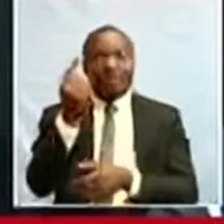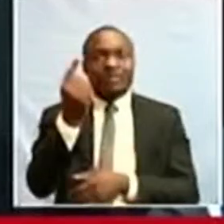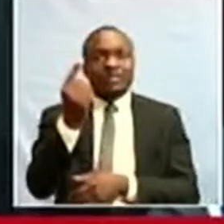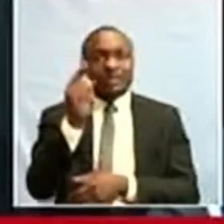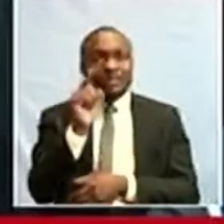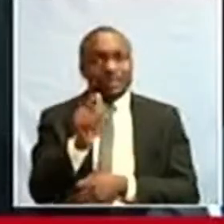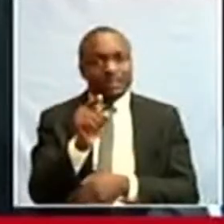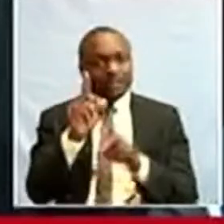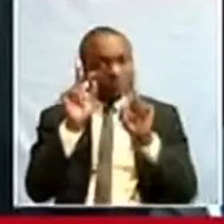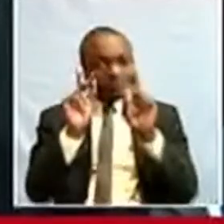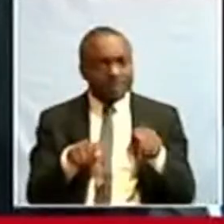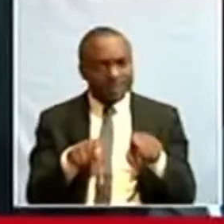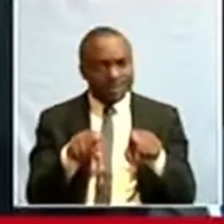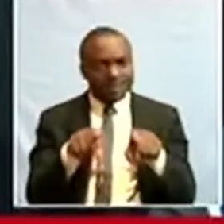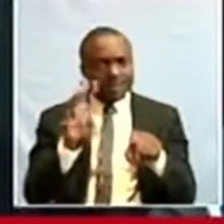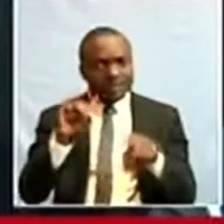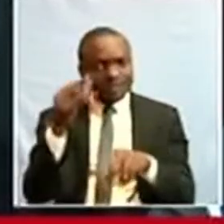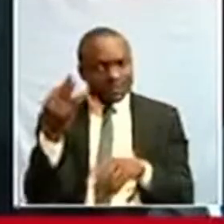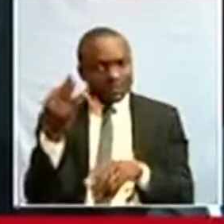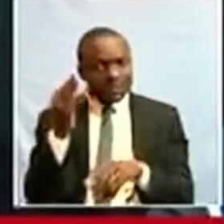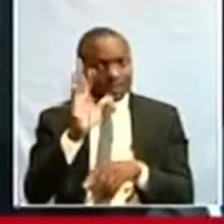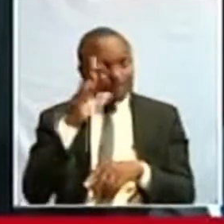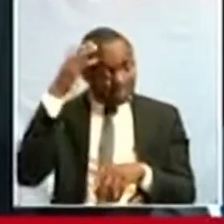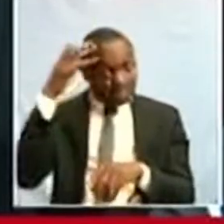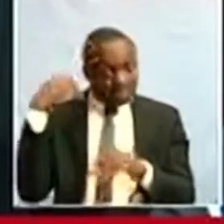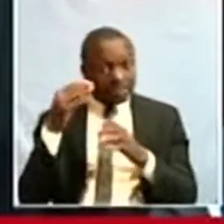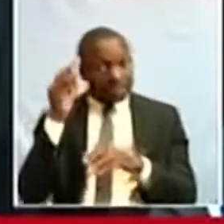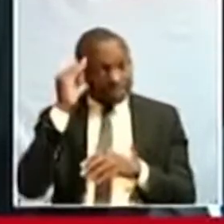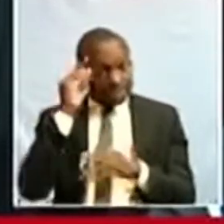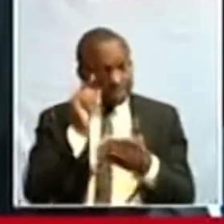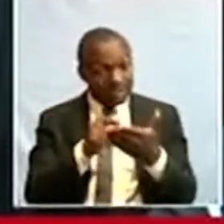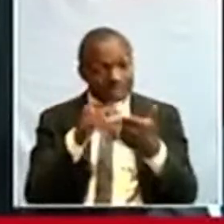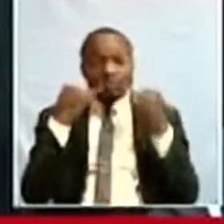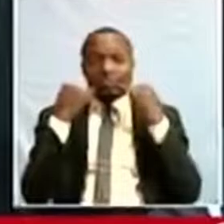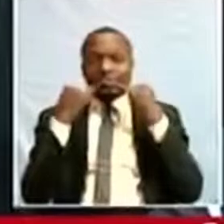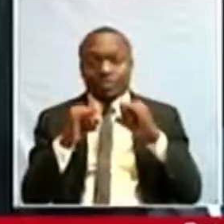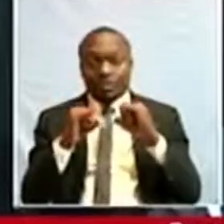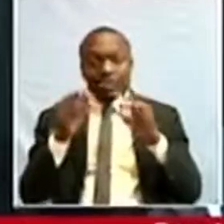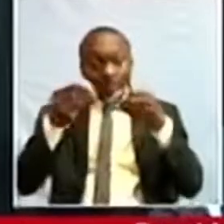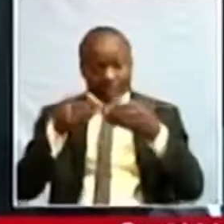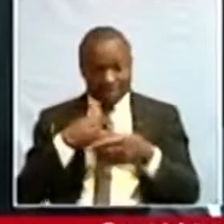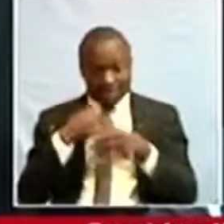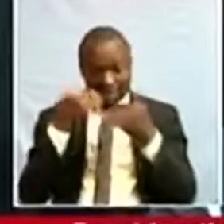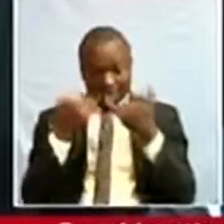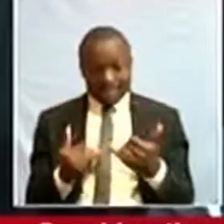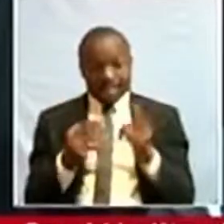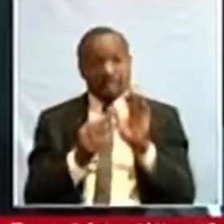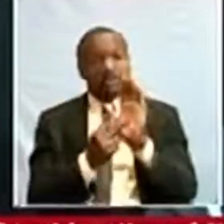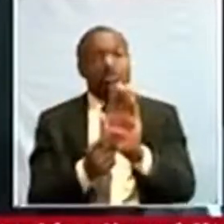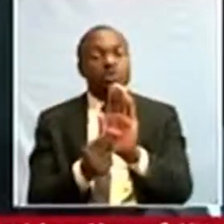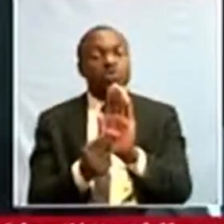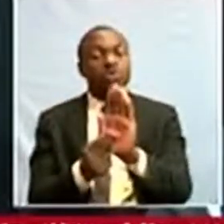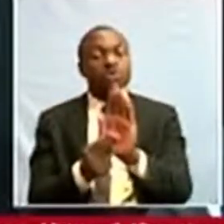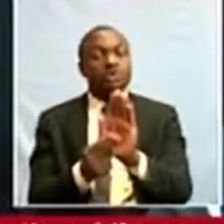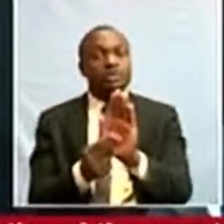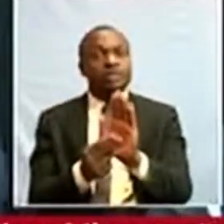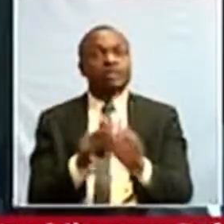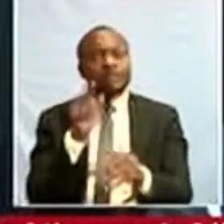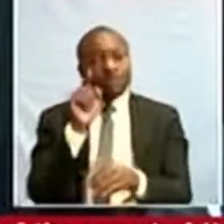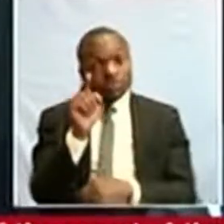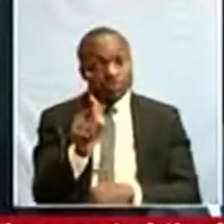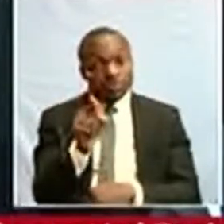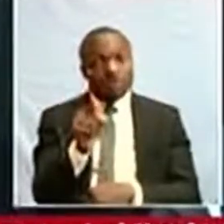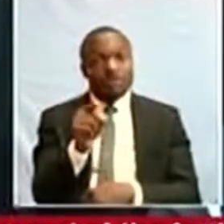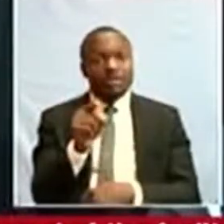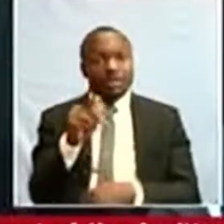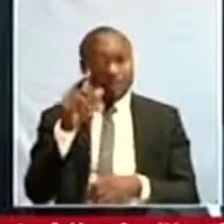that person in Mufulira, your officer, know that actually this information you have given me right now, it's showing me that you are actually